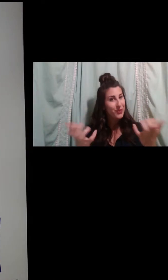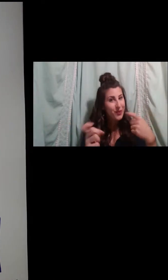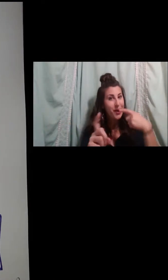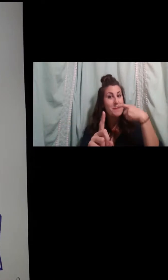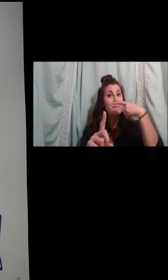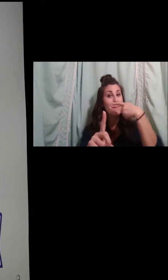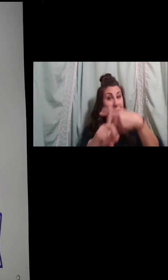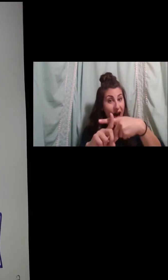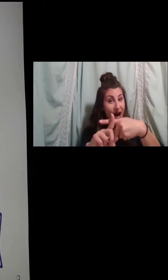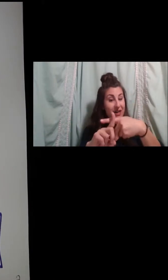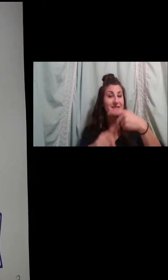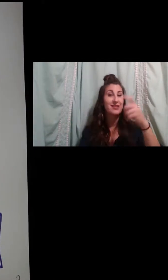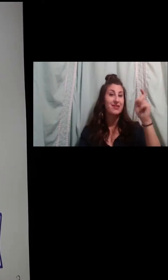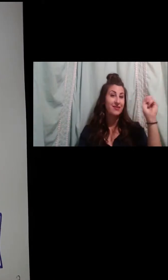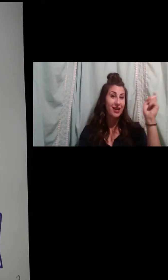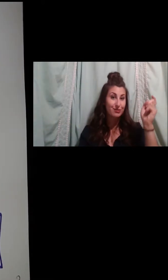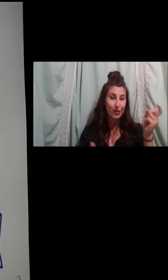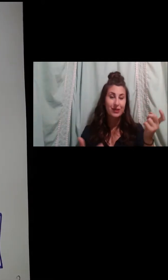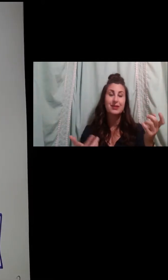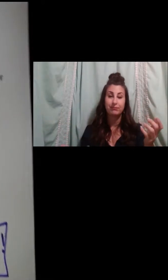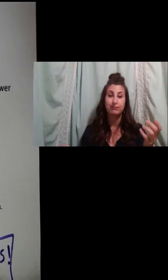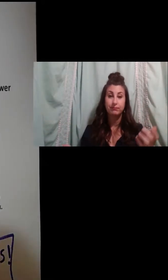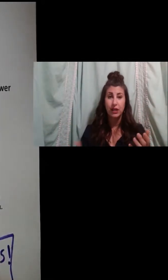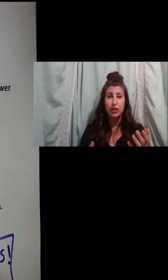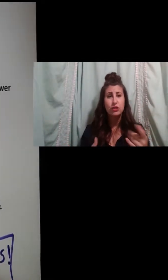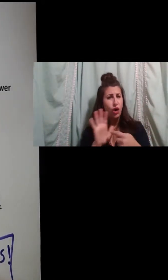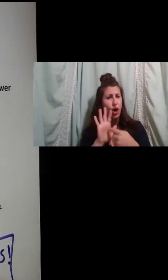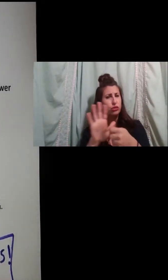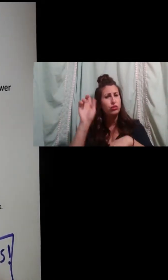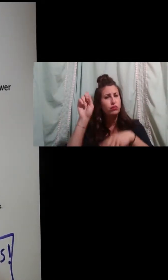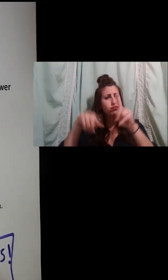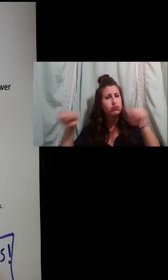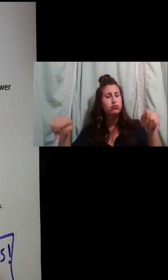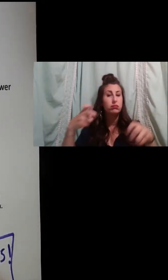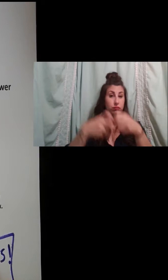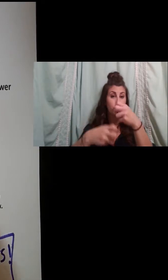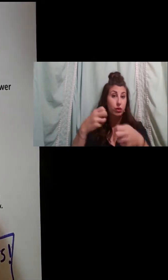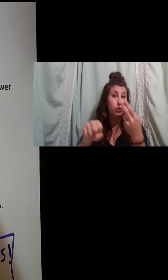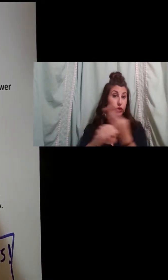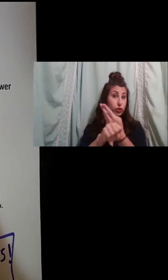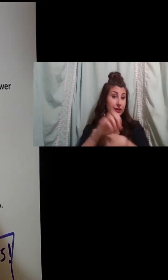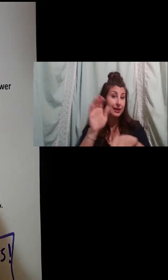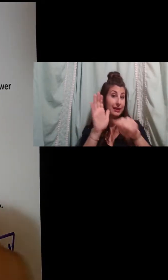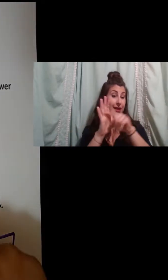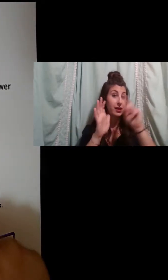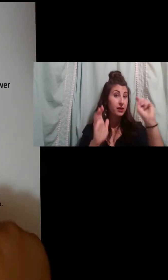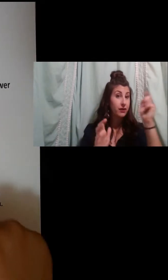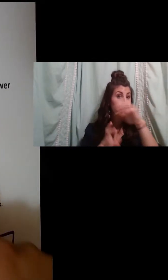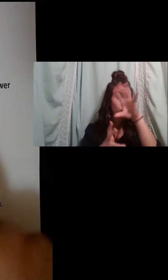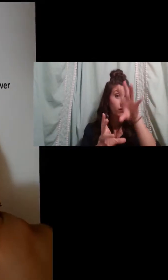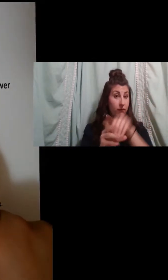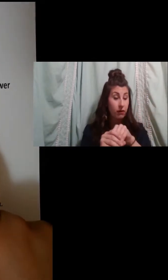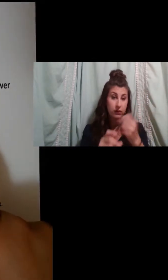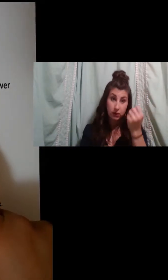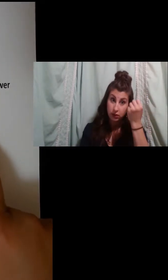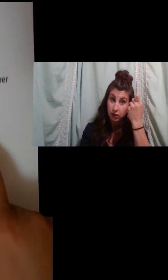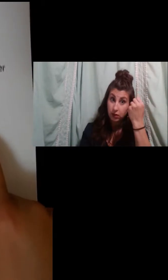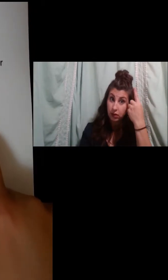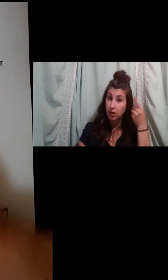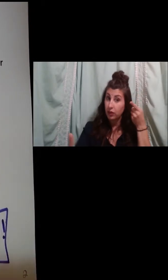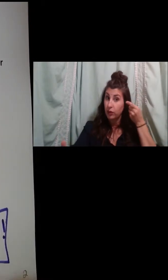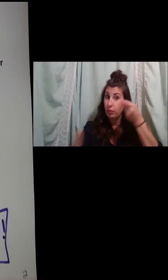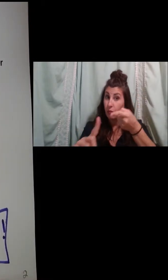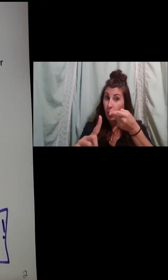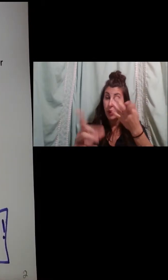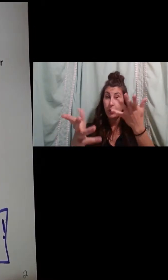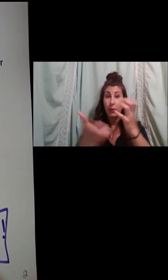have positive exponents. So you're going to be given a variety of problems that have negative exponents in them. Again,